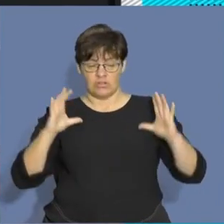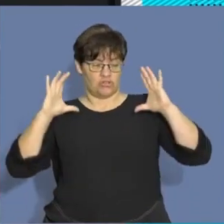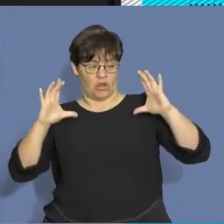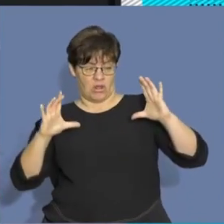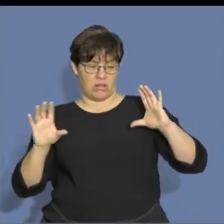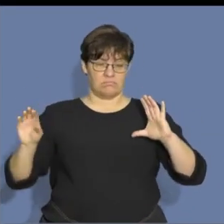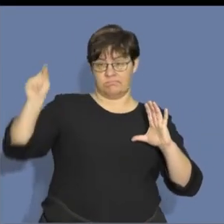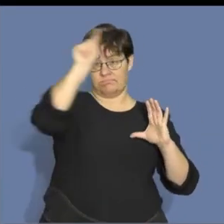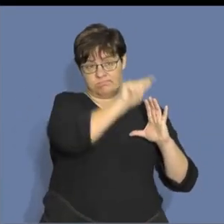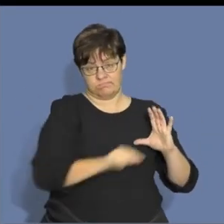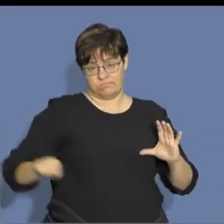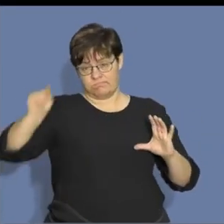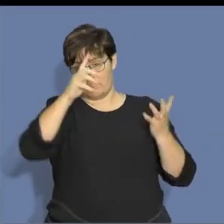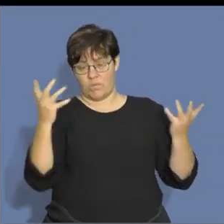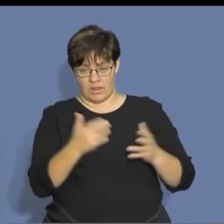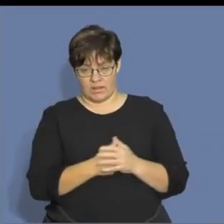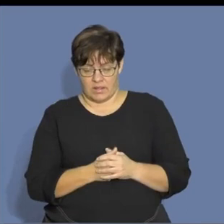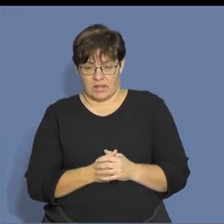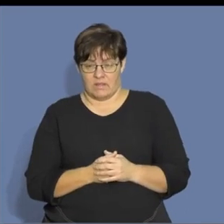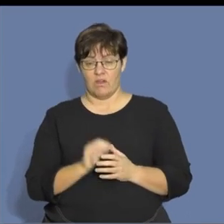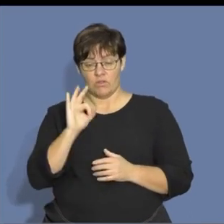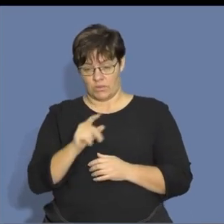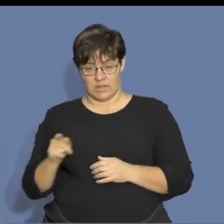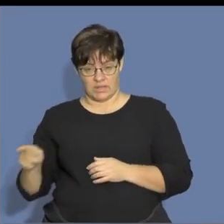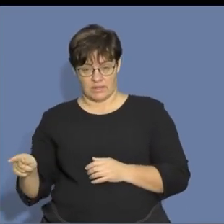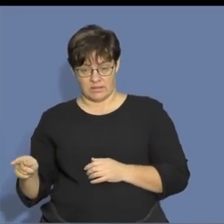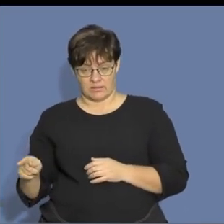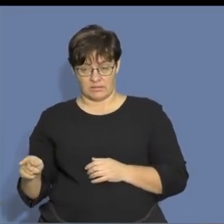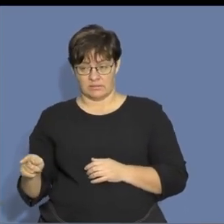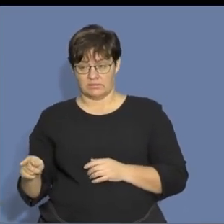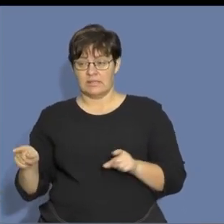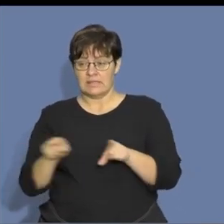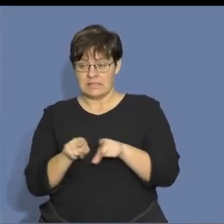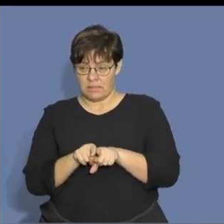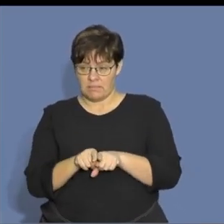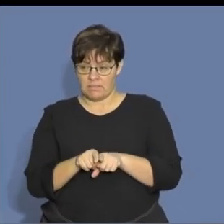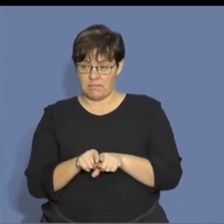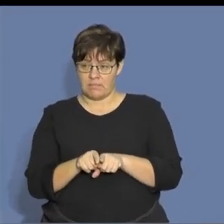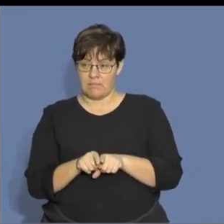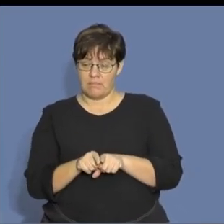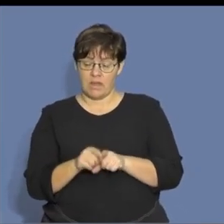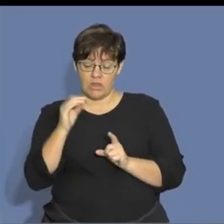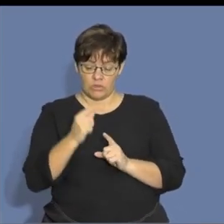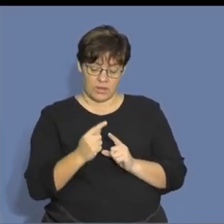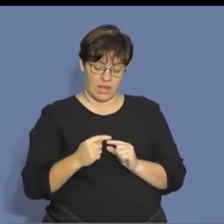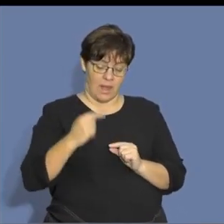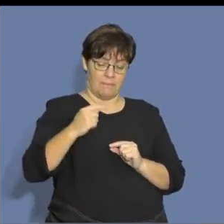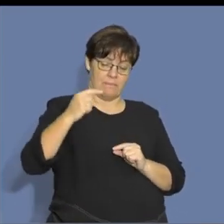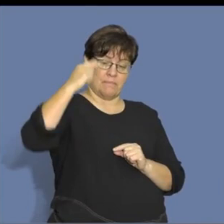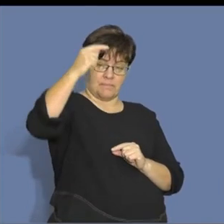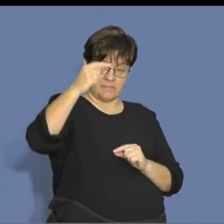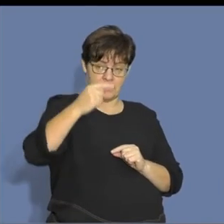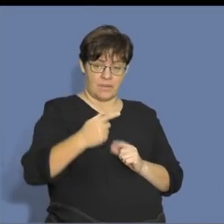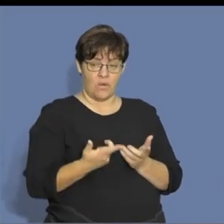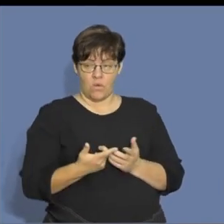circle. Because if it's 3 there, it's also going to be 3 this way. And 3 units